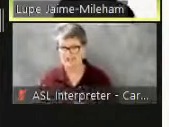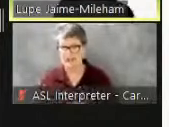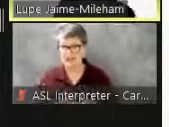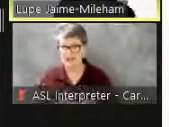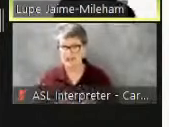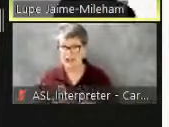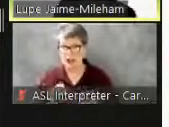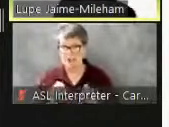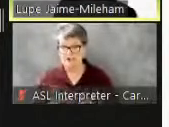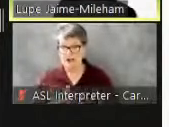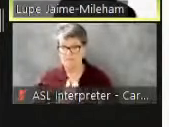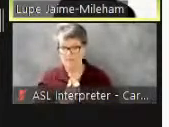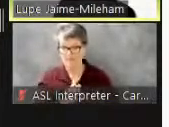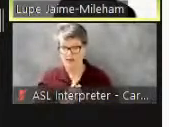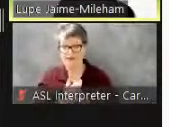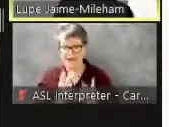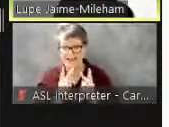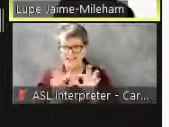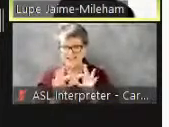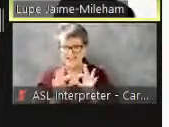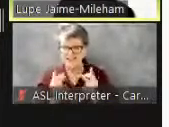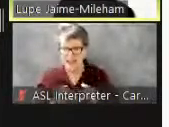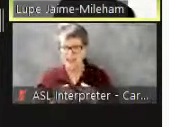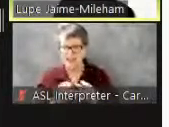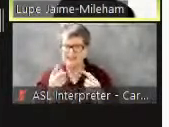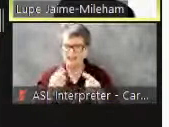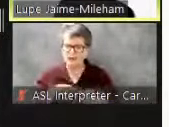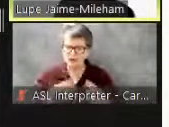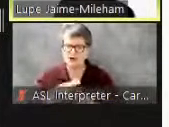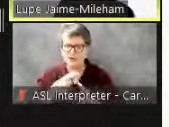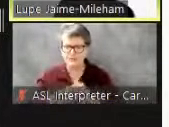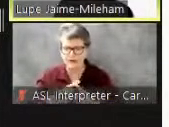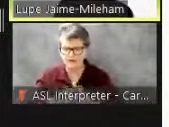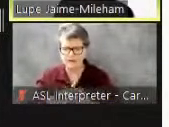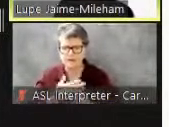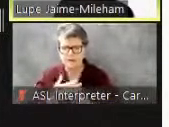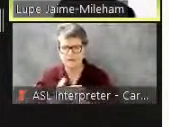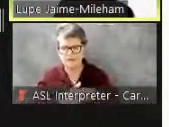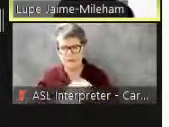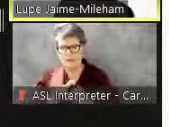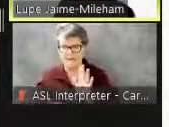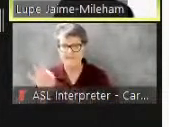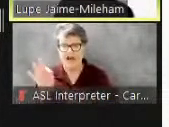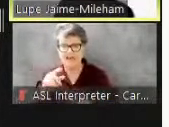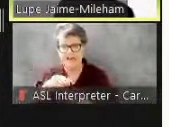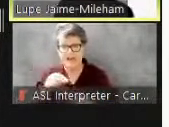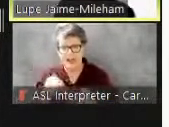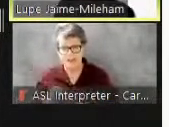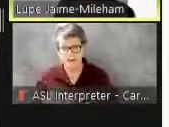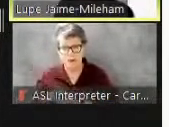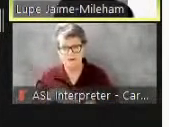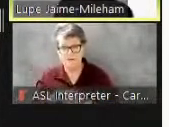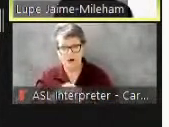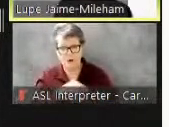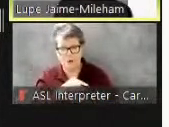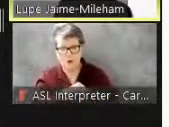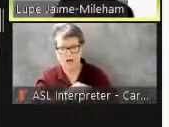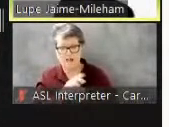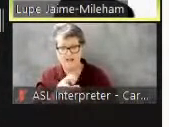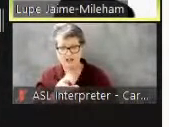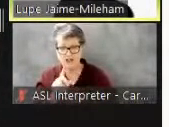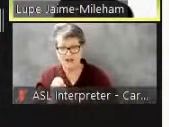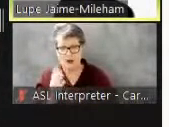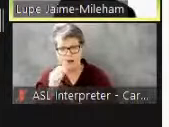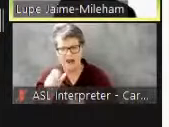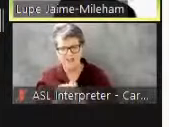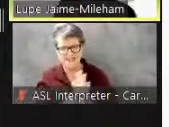childcare provider myself, I see families who struggle for months before they find affordable childcare. Why is the state not